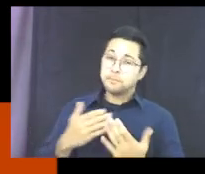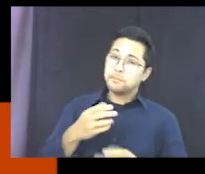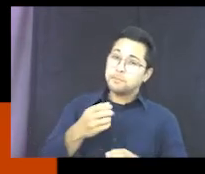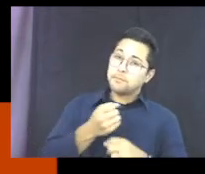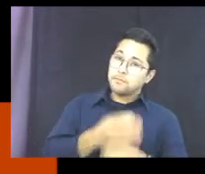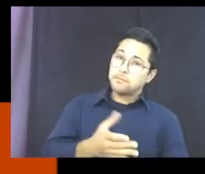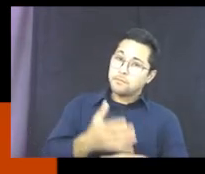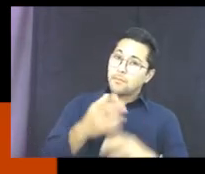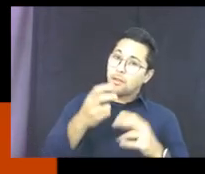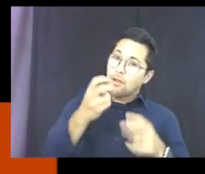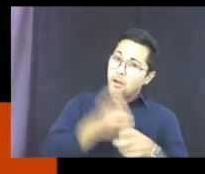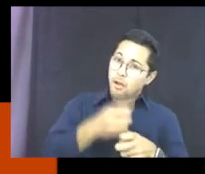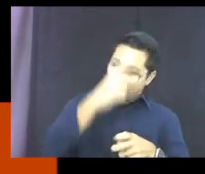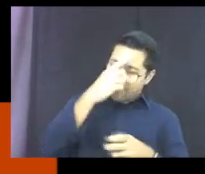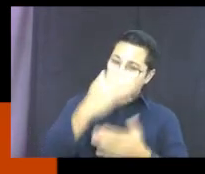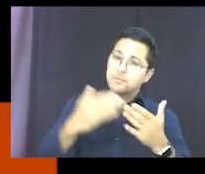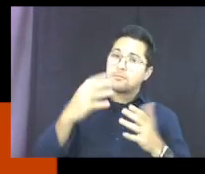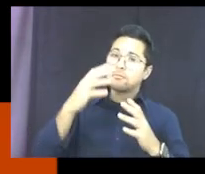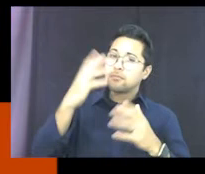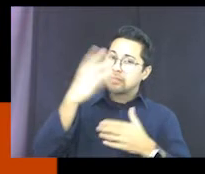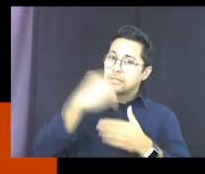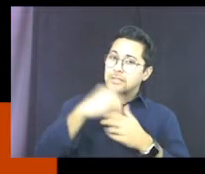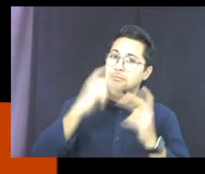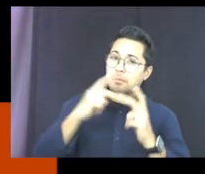difficult for some autistic people to participate.